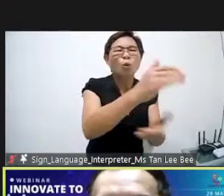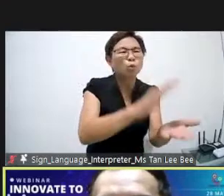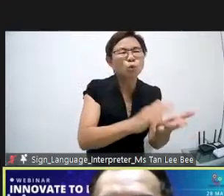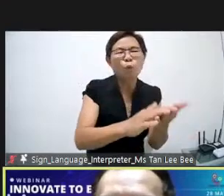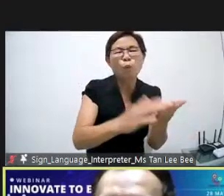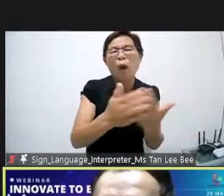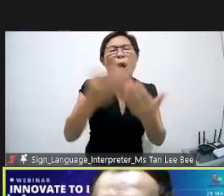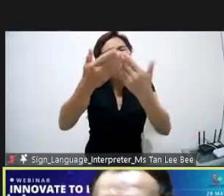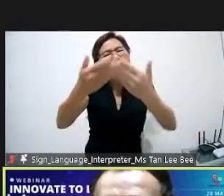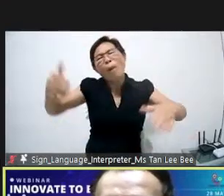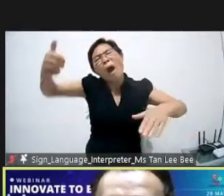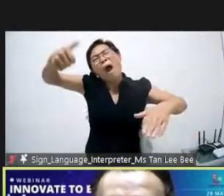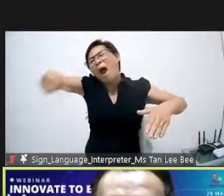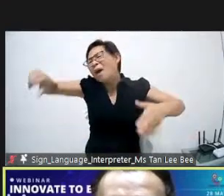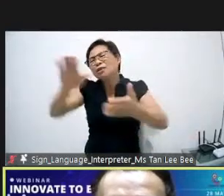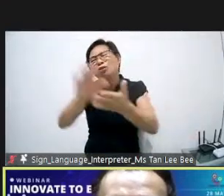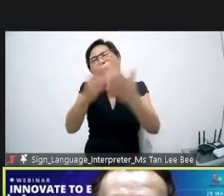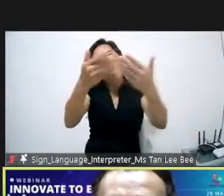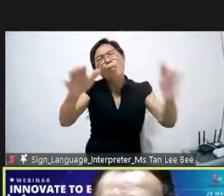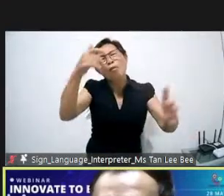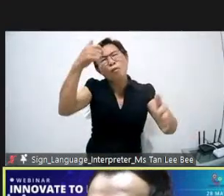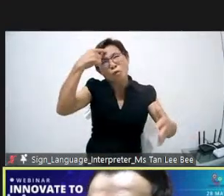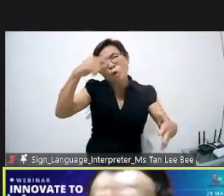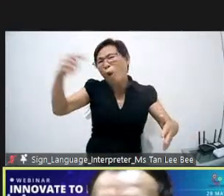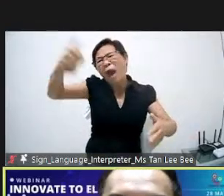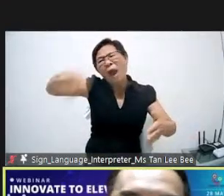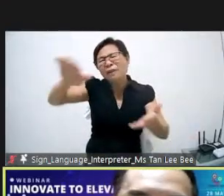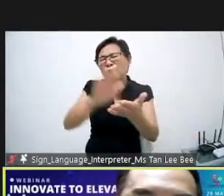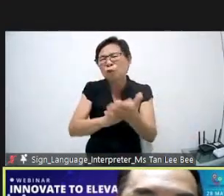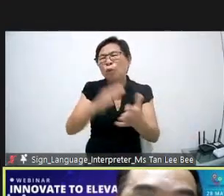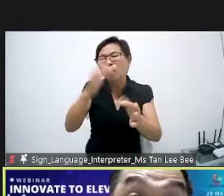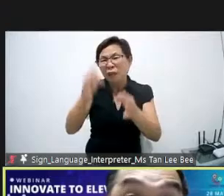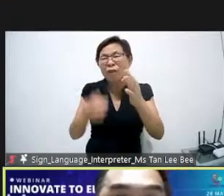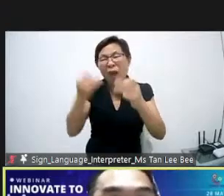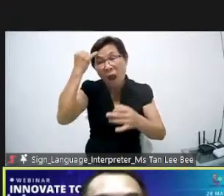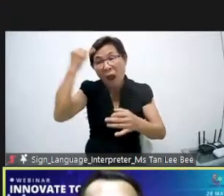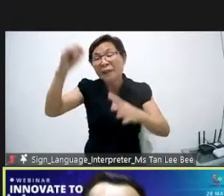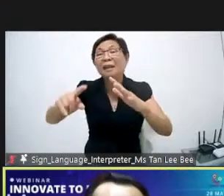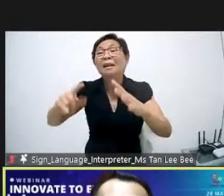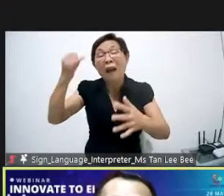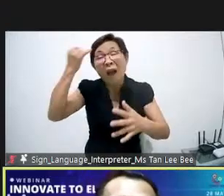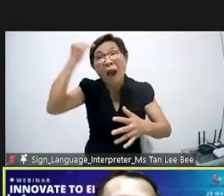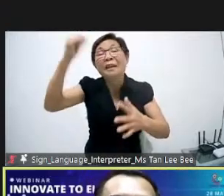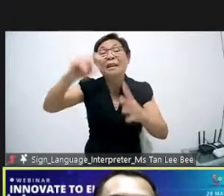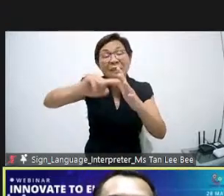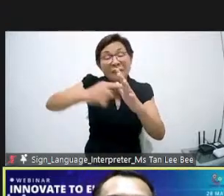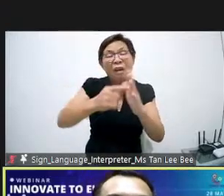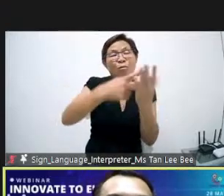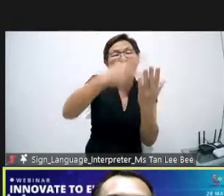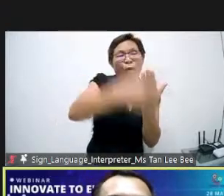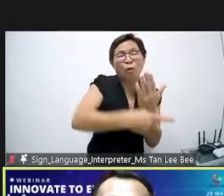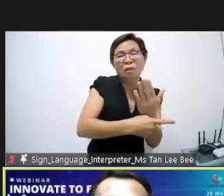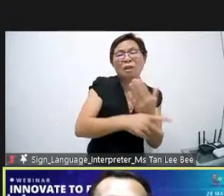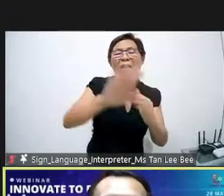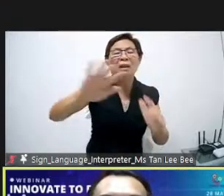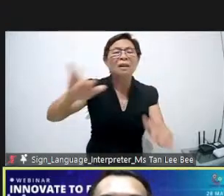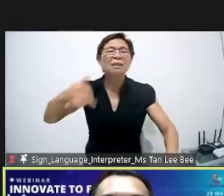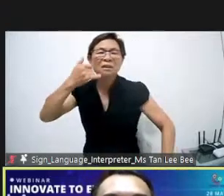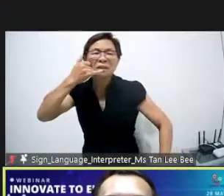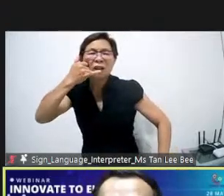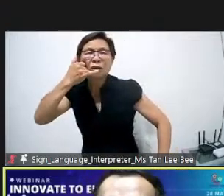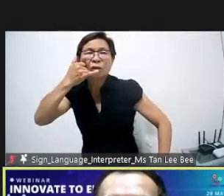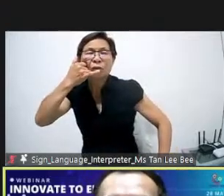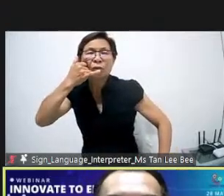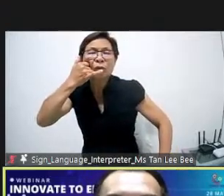any ideas, if you found that in any difficulties to start your project, just contact to any